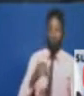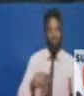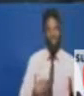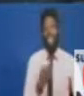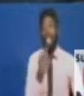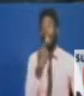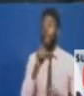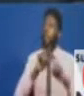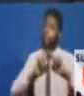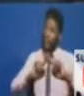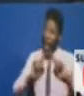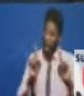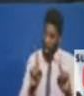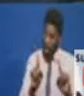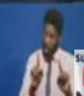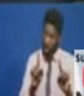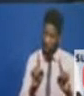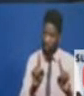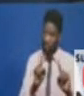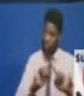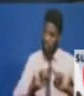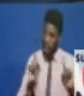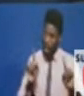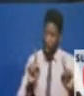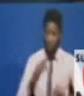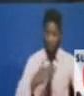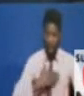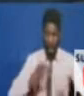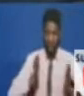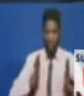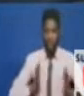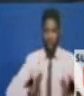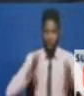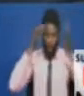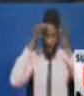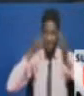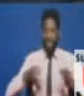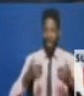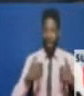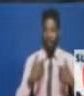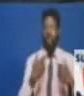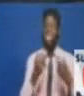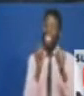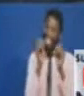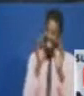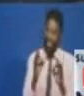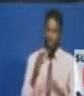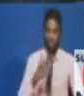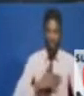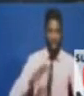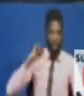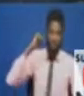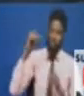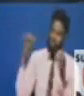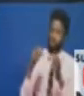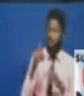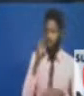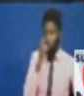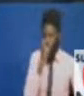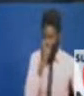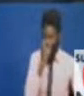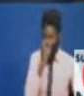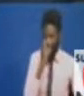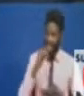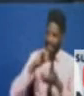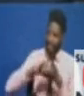however, notwithstanding my personal decision, if my party wishes to engage me and requires